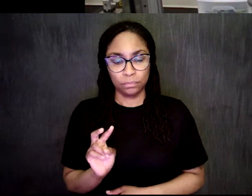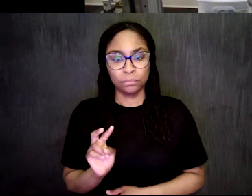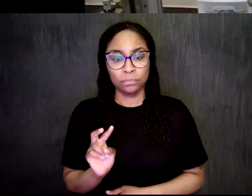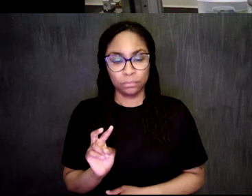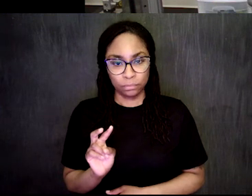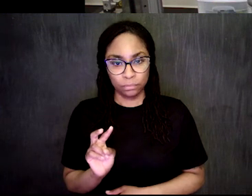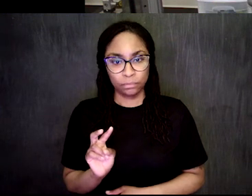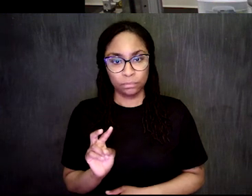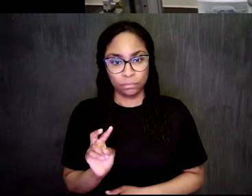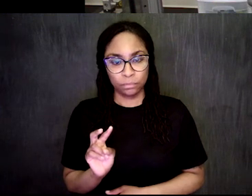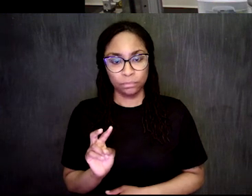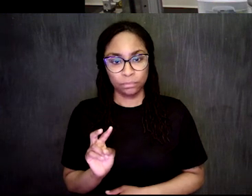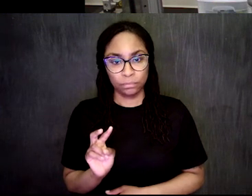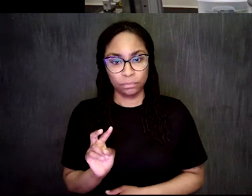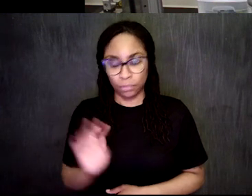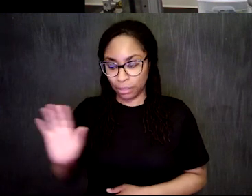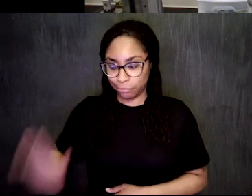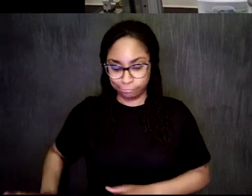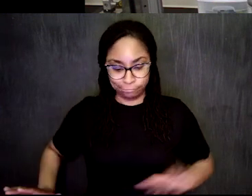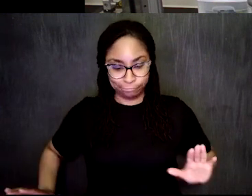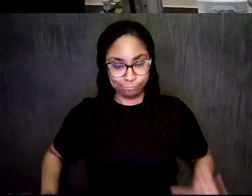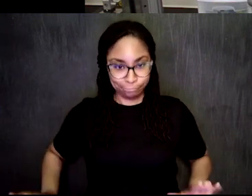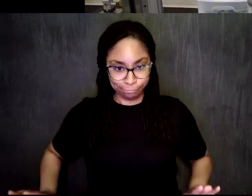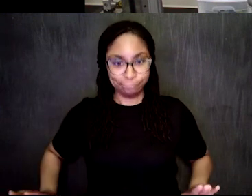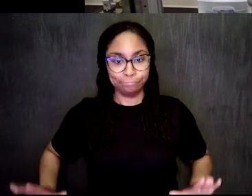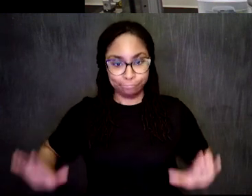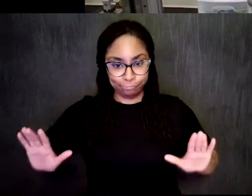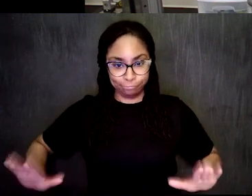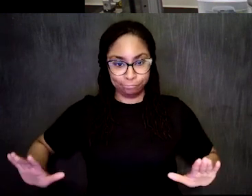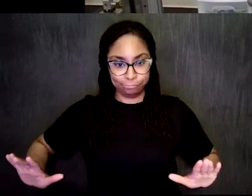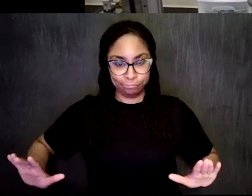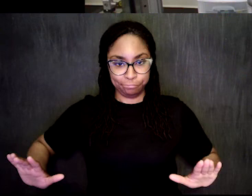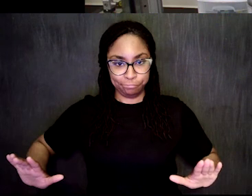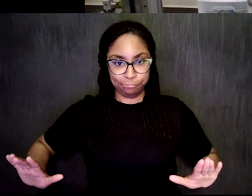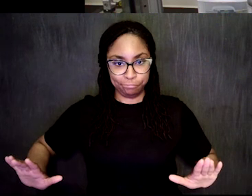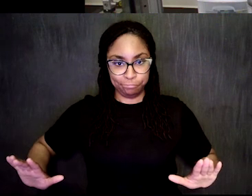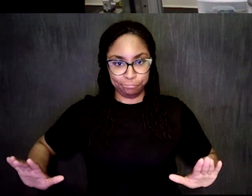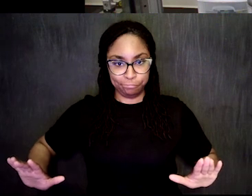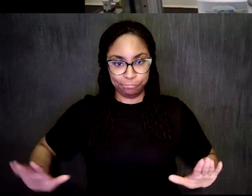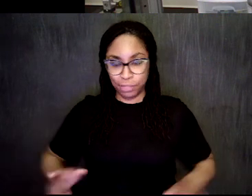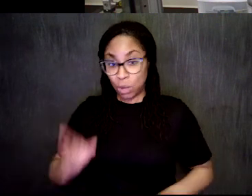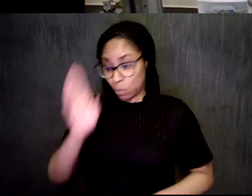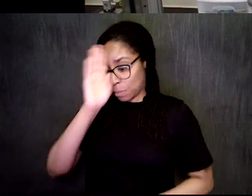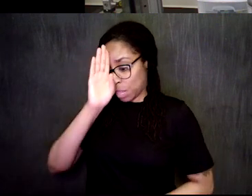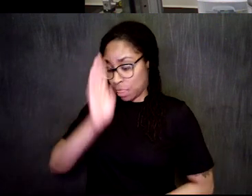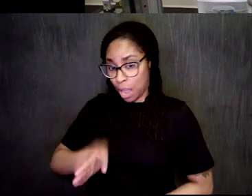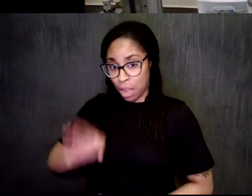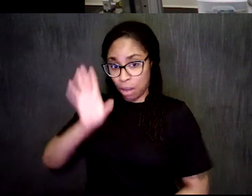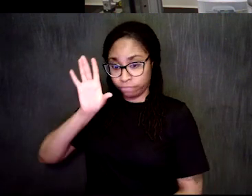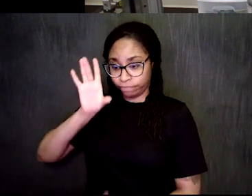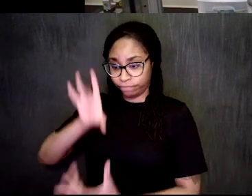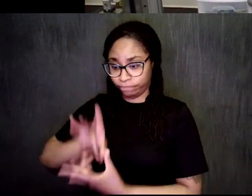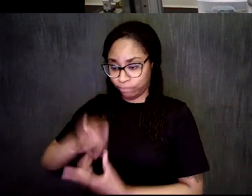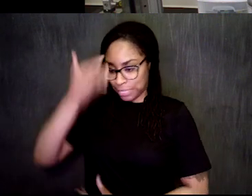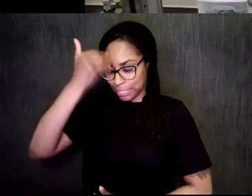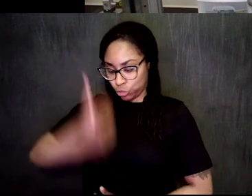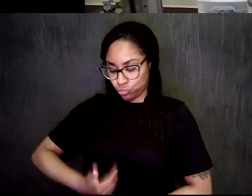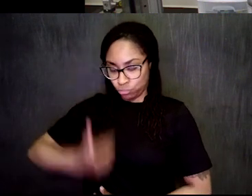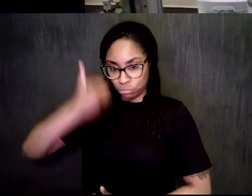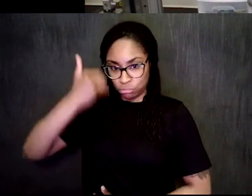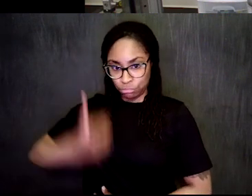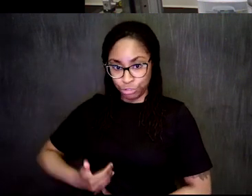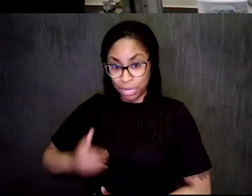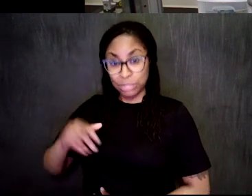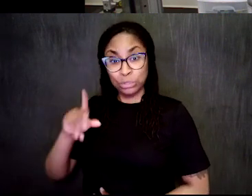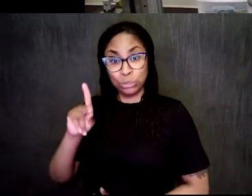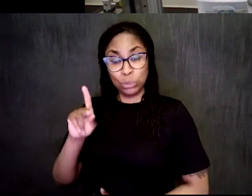So with my left knee in front, I want both of my hands on either side of my knee, and then I want to line up the center of my